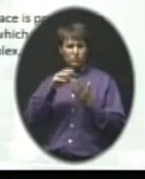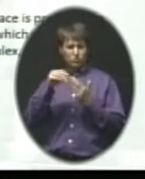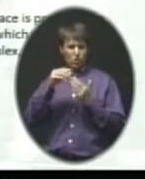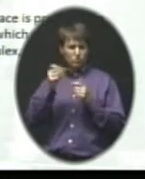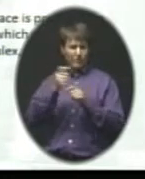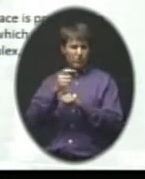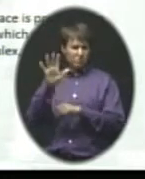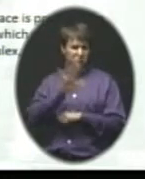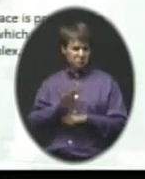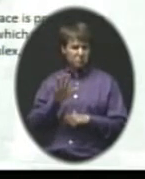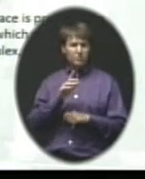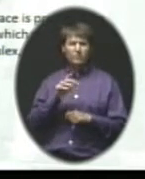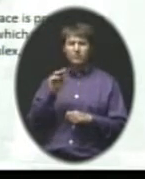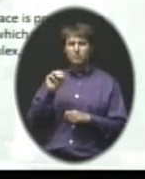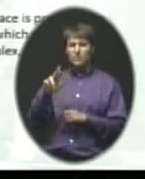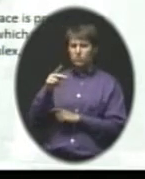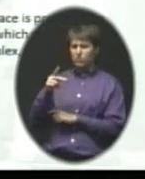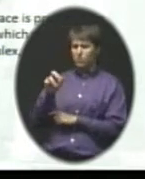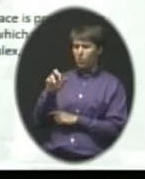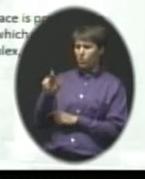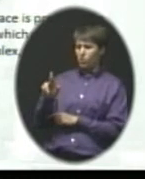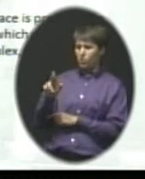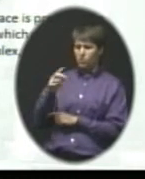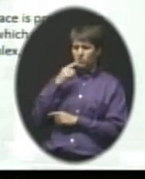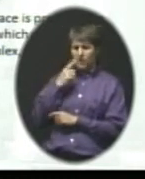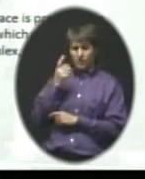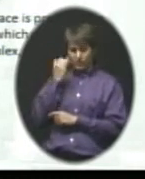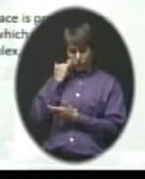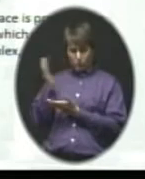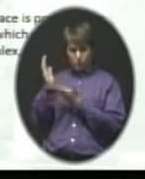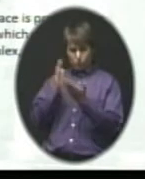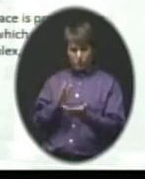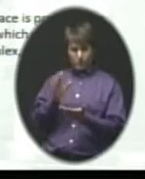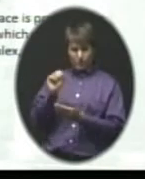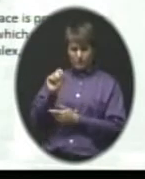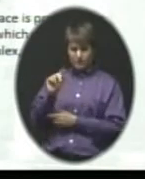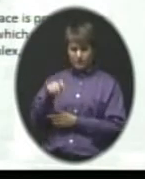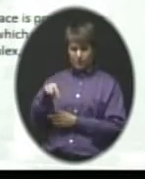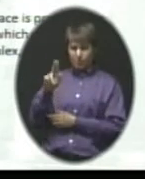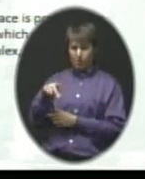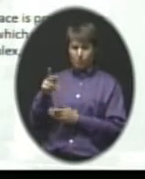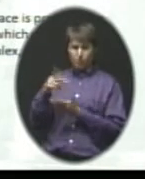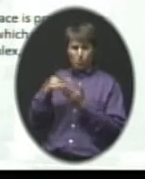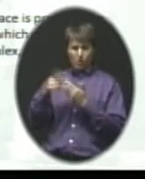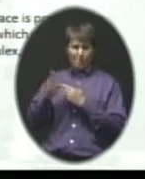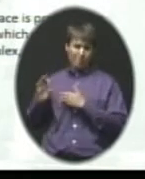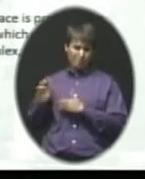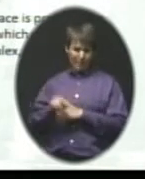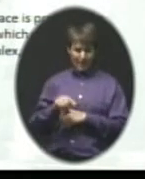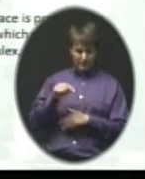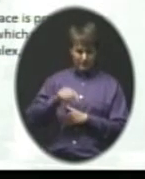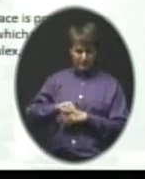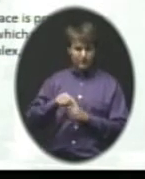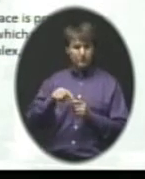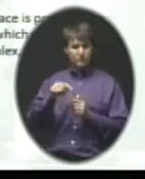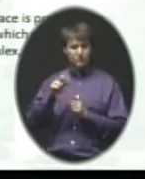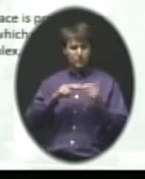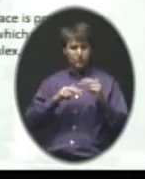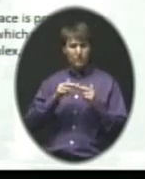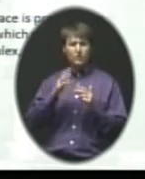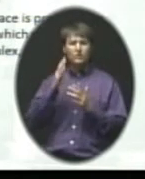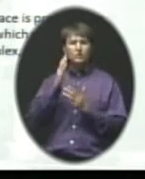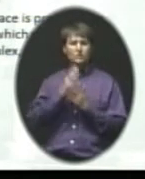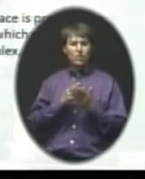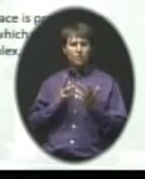As Mr. Parker had pointed out, in us bringing the step-up program back to this site, and there's some synergies that